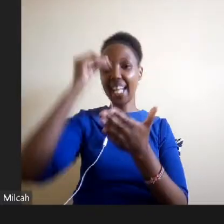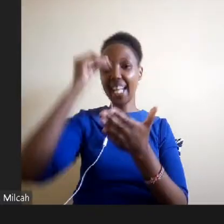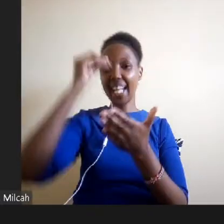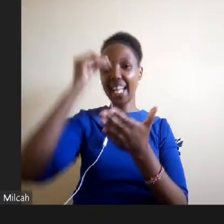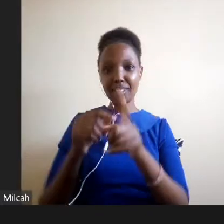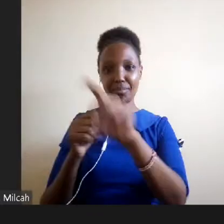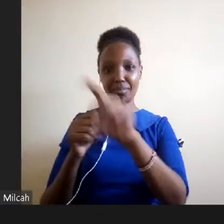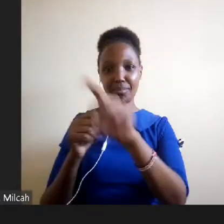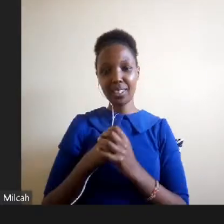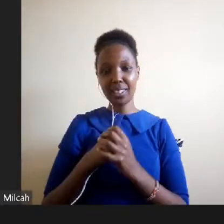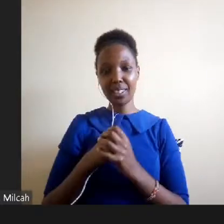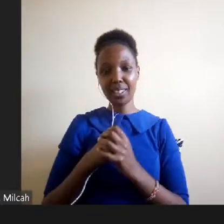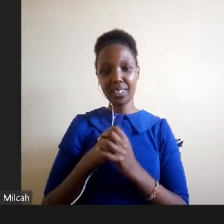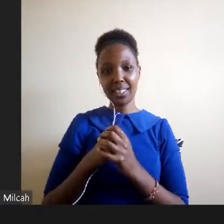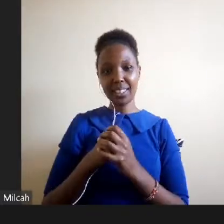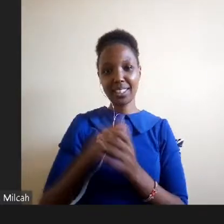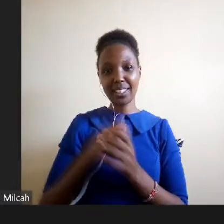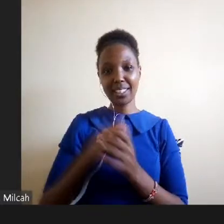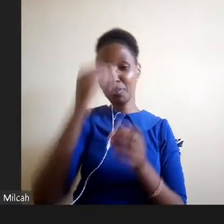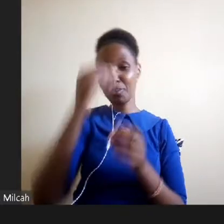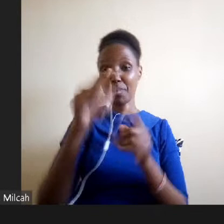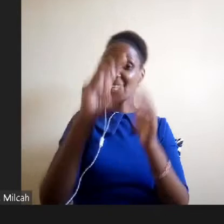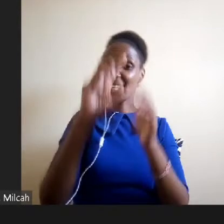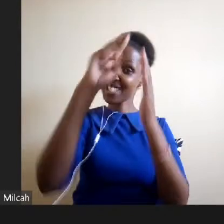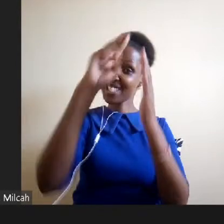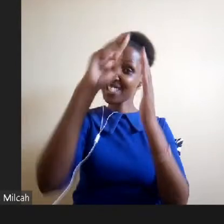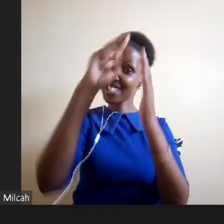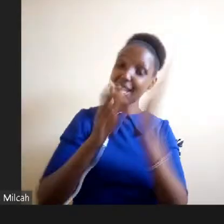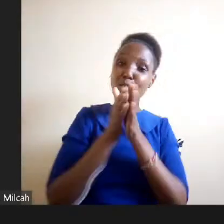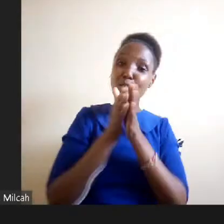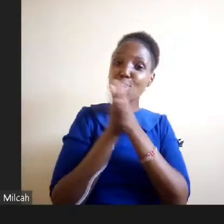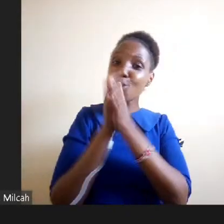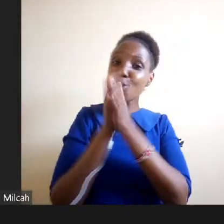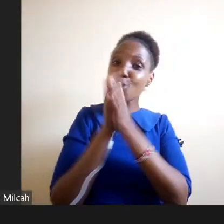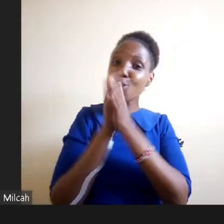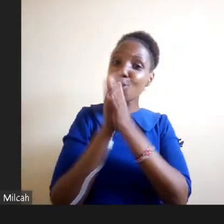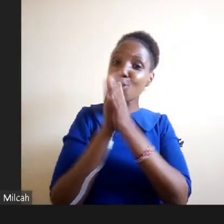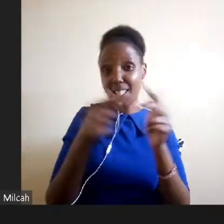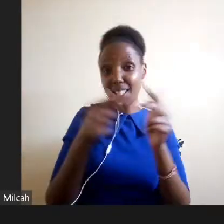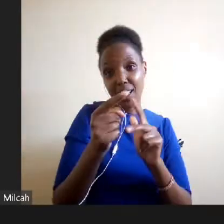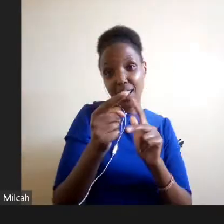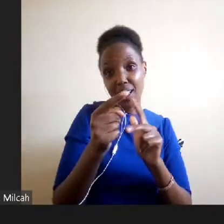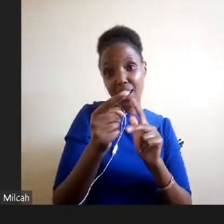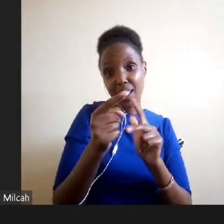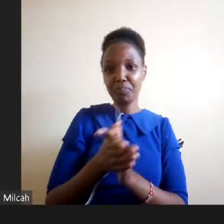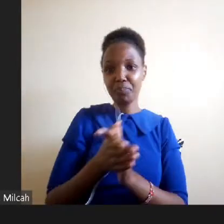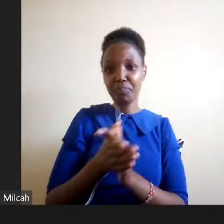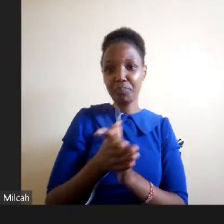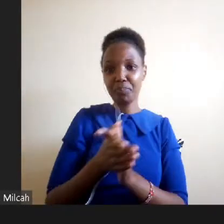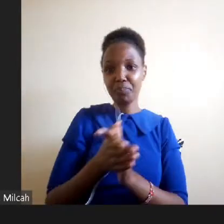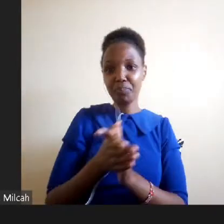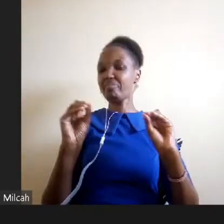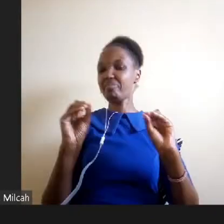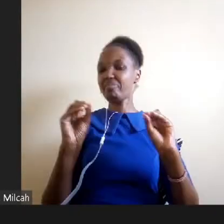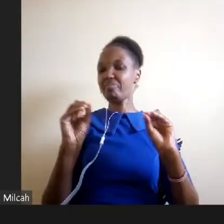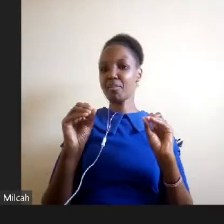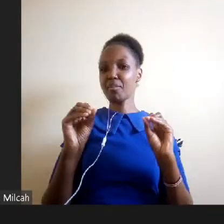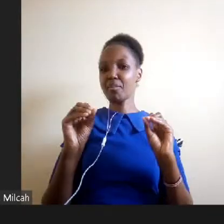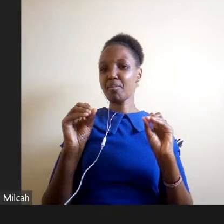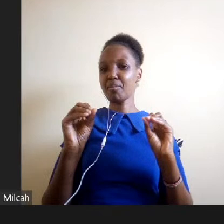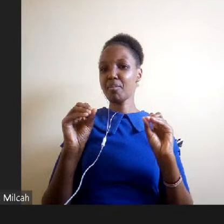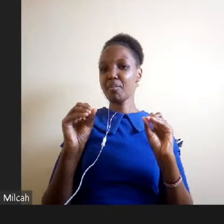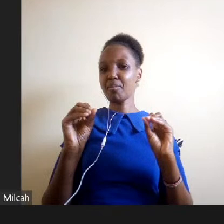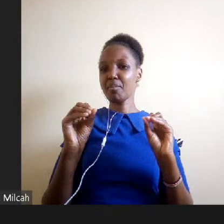any of your friends experienced something similar? Instead of going guns blazing, remember the other day we said we are here to help you